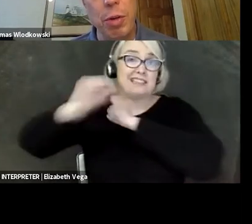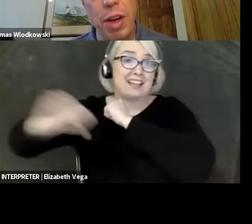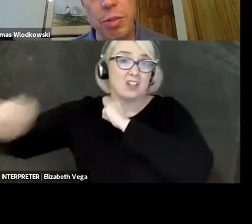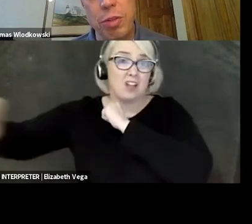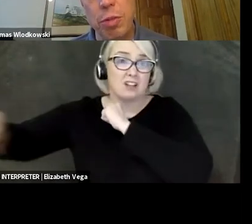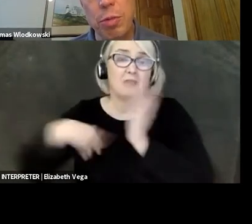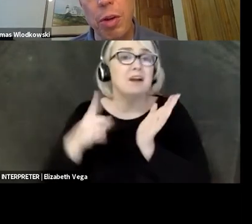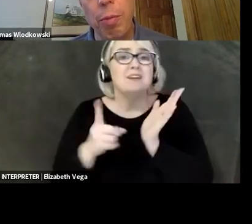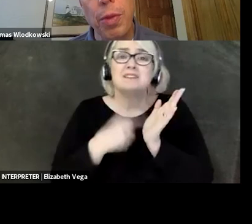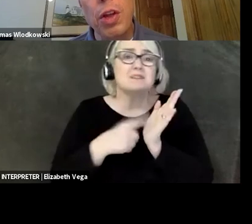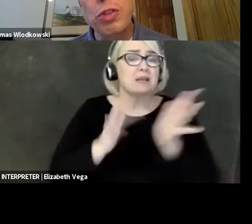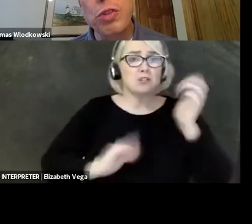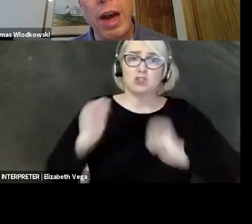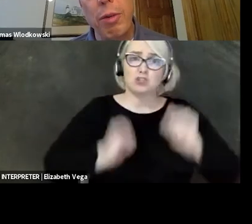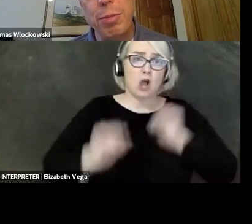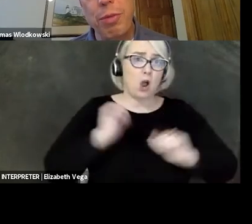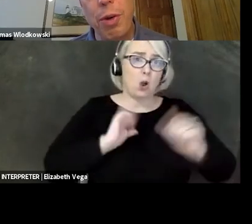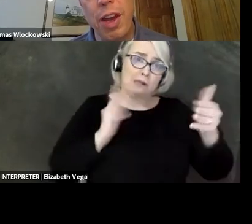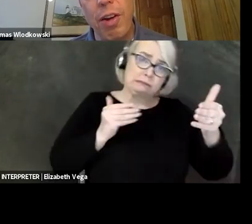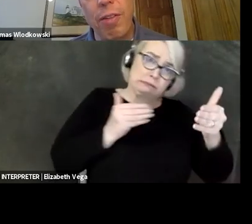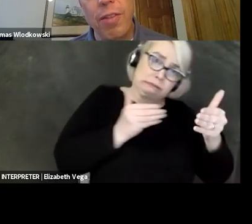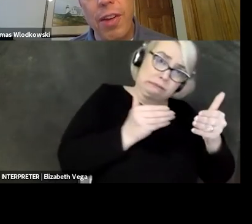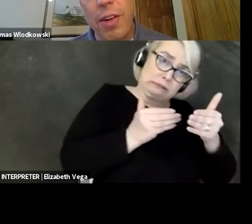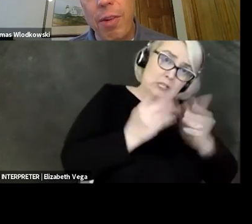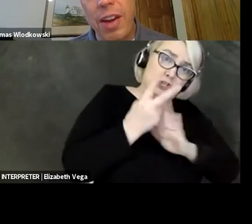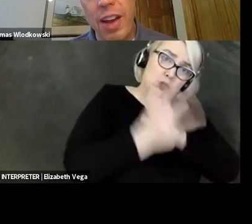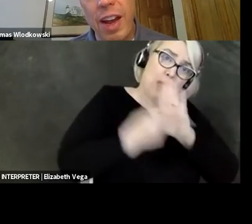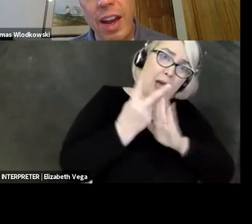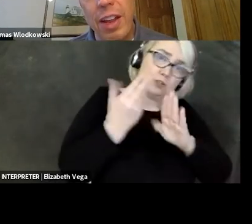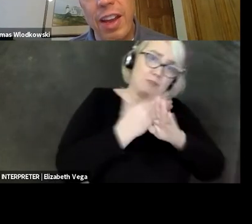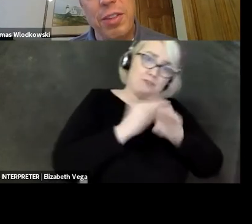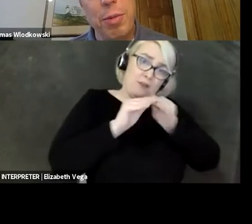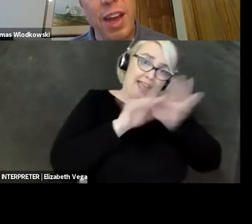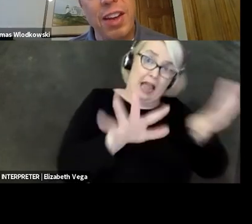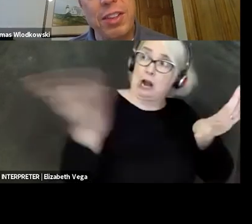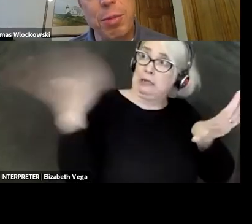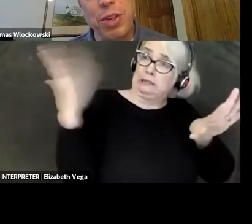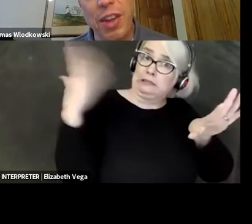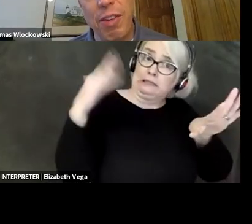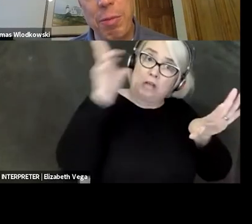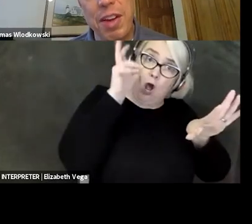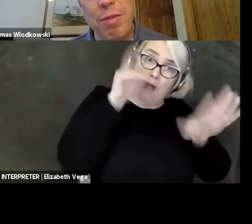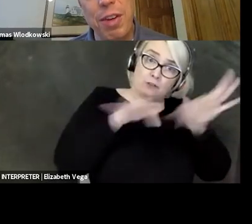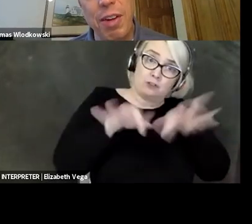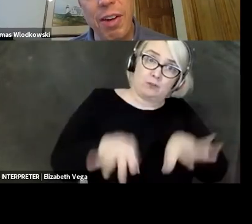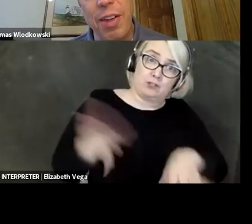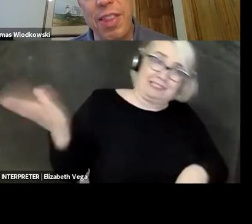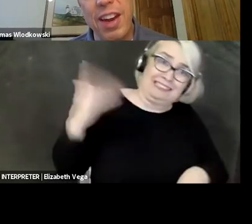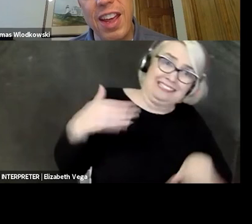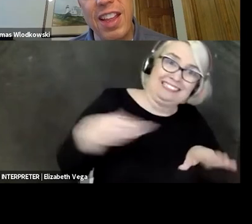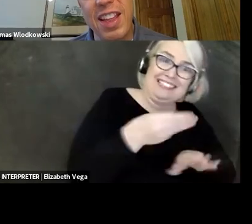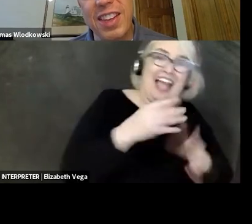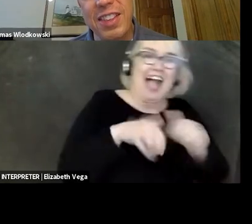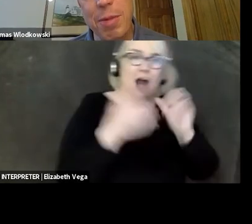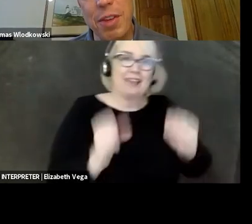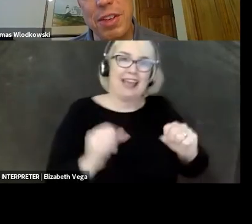literally go down to, 2 hours before air, right? And how the heck do we add description there, right? We need to figure out,